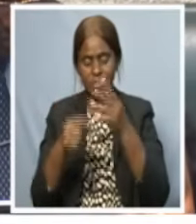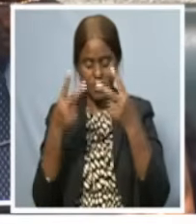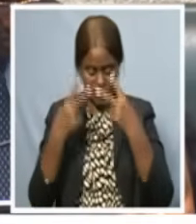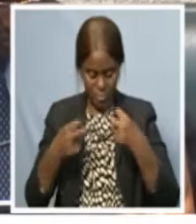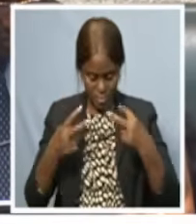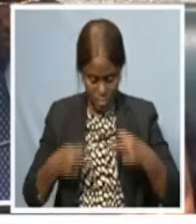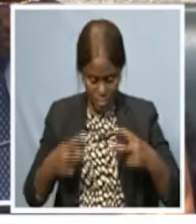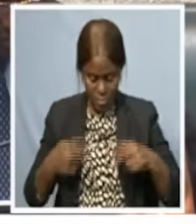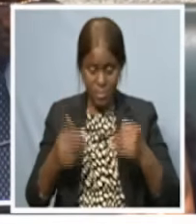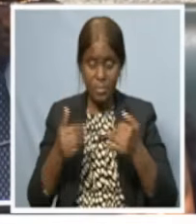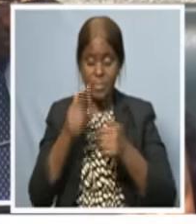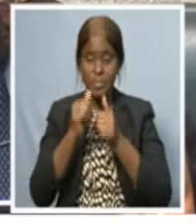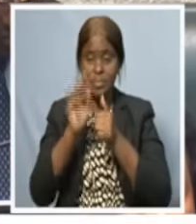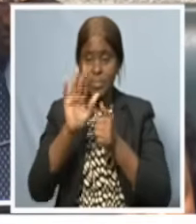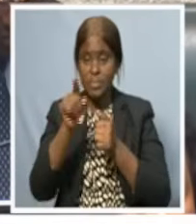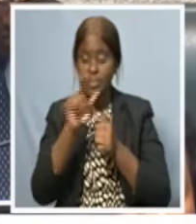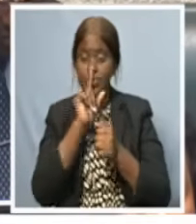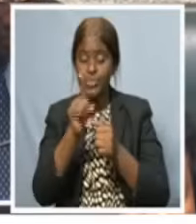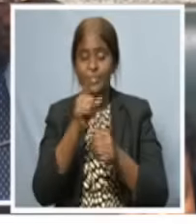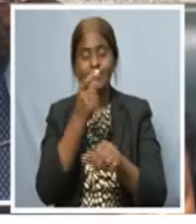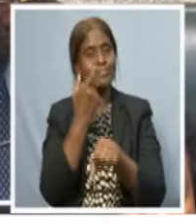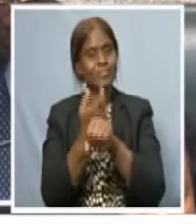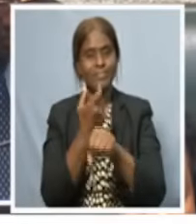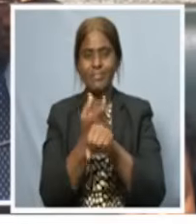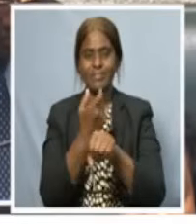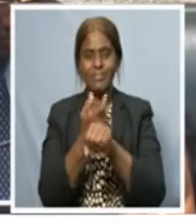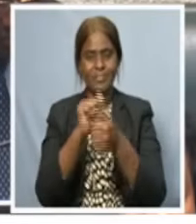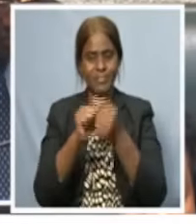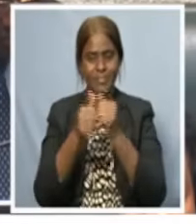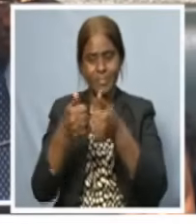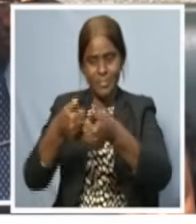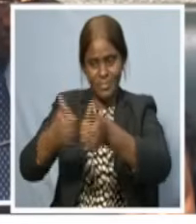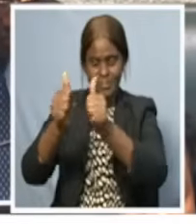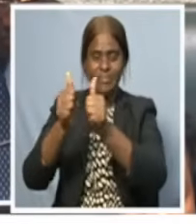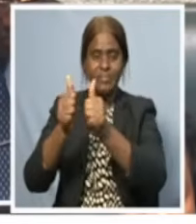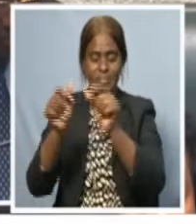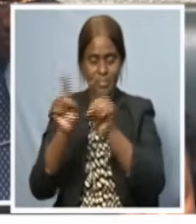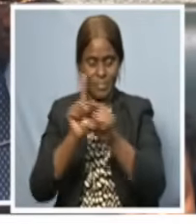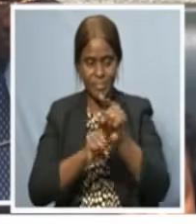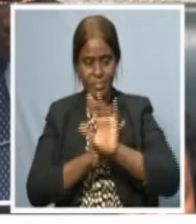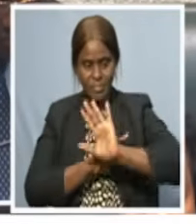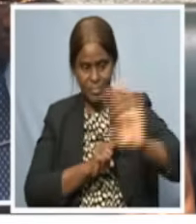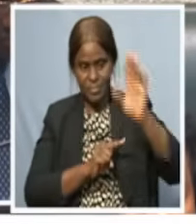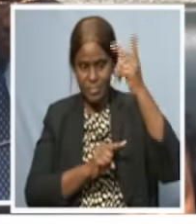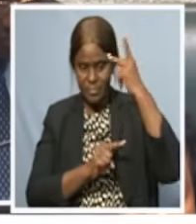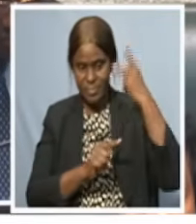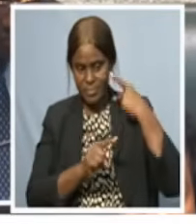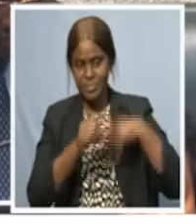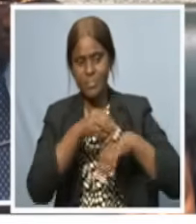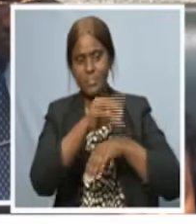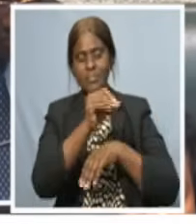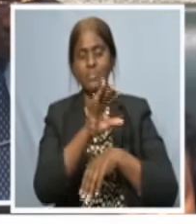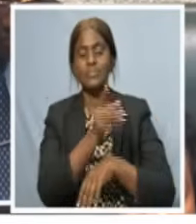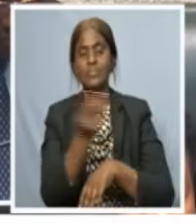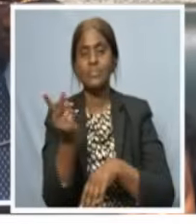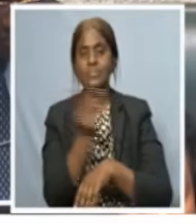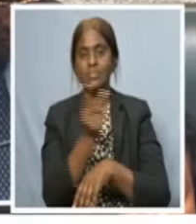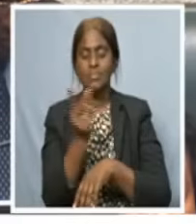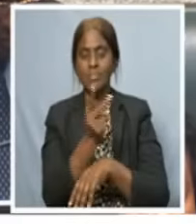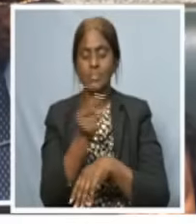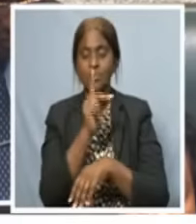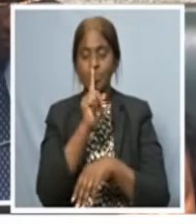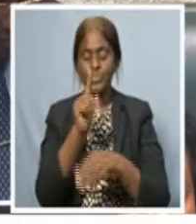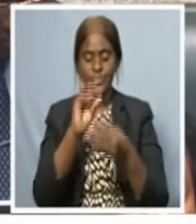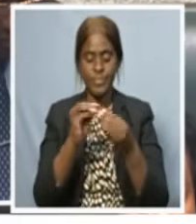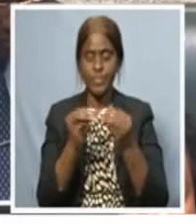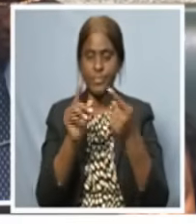screwed now because that was a deficiency on yourself and your principal advisors.